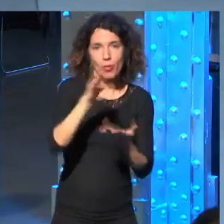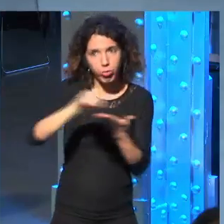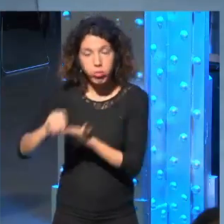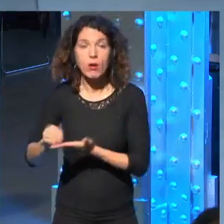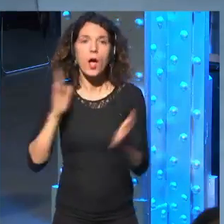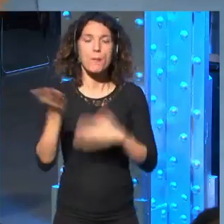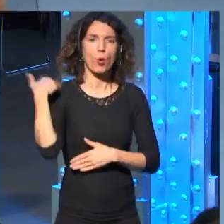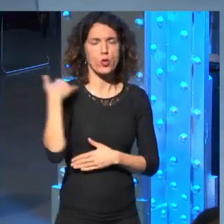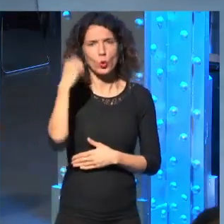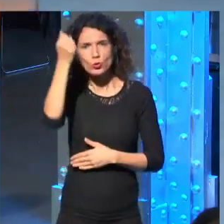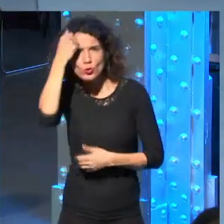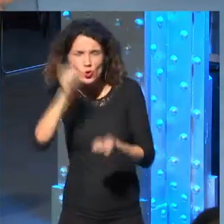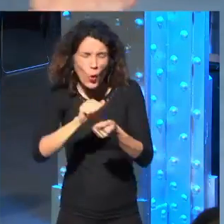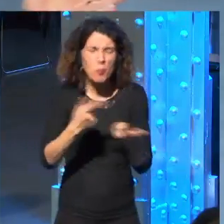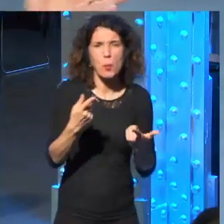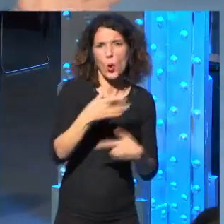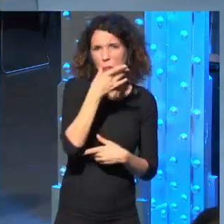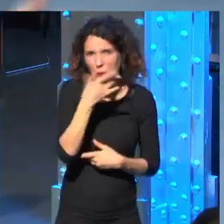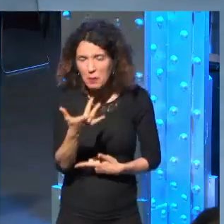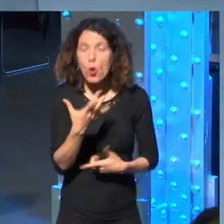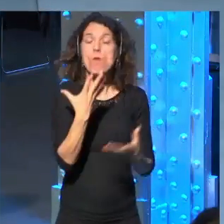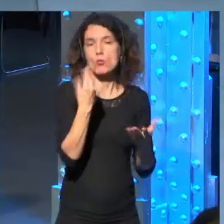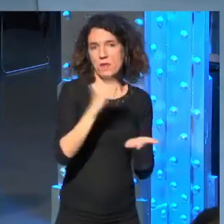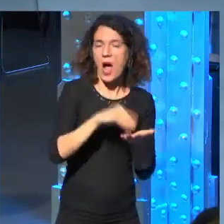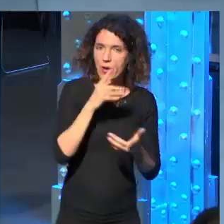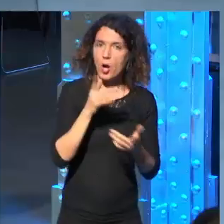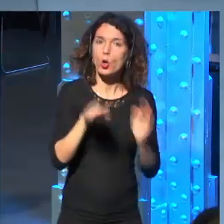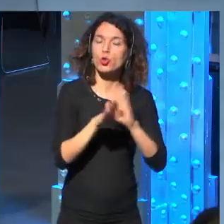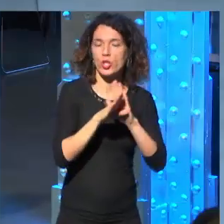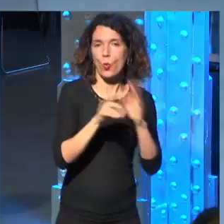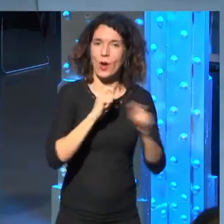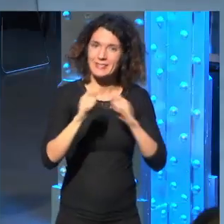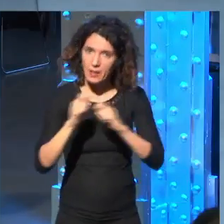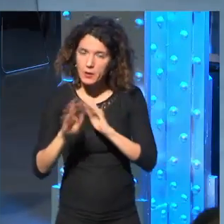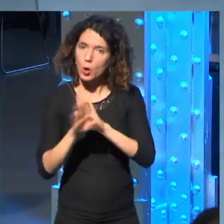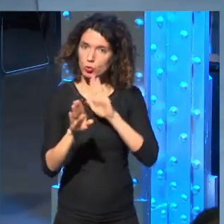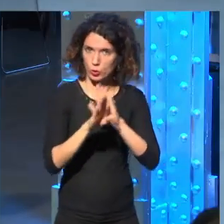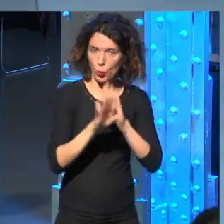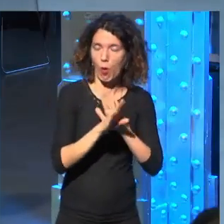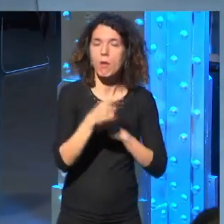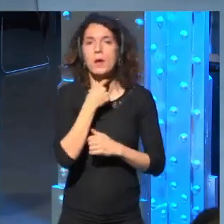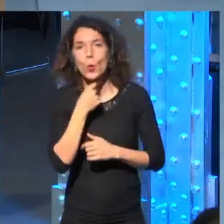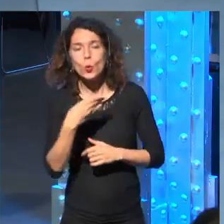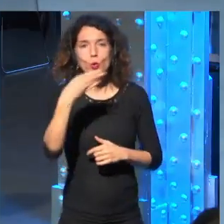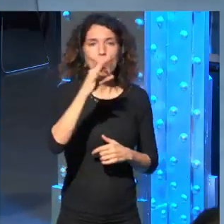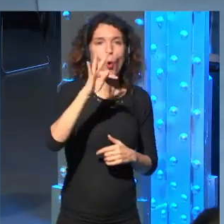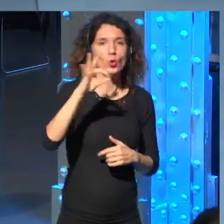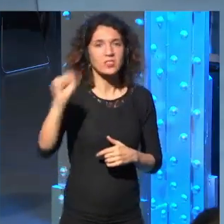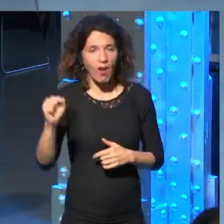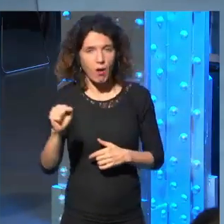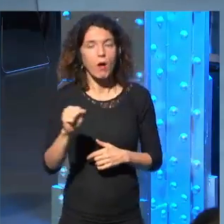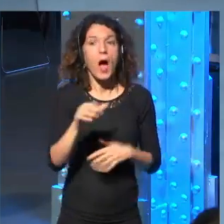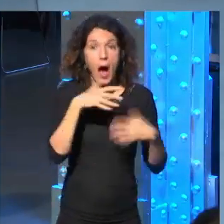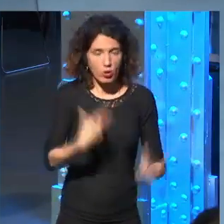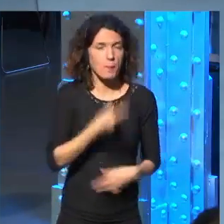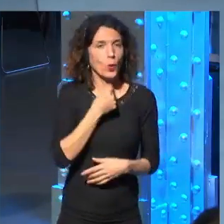now I do a lot of interviews, say the Boza, and I like it. And I'm now more professional,